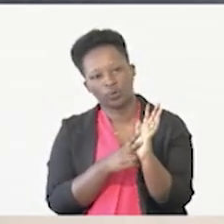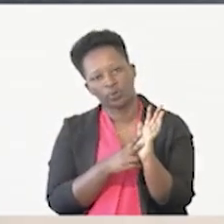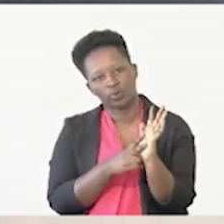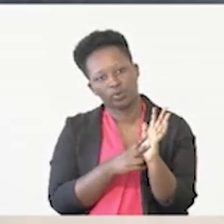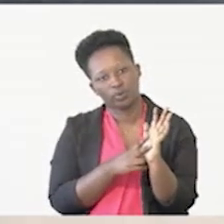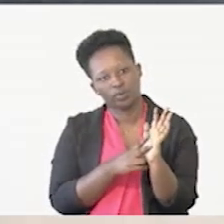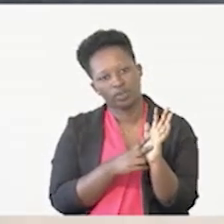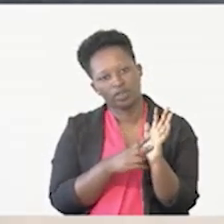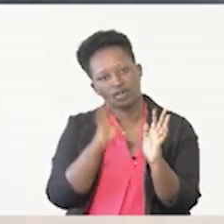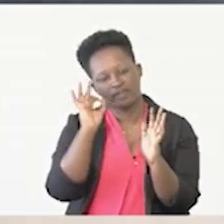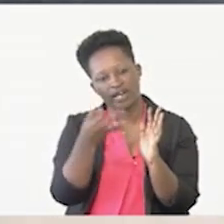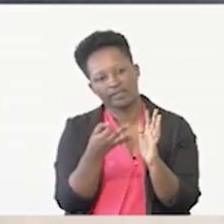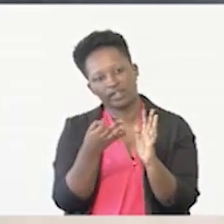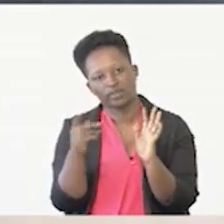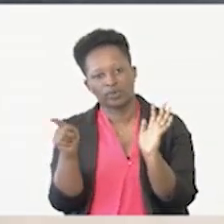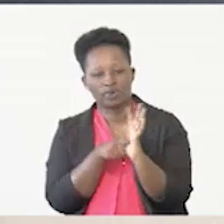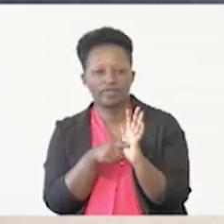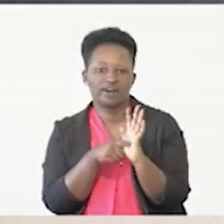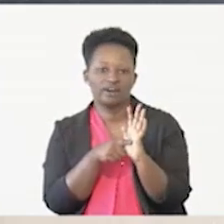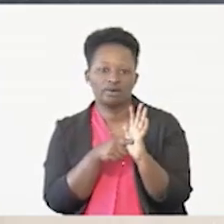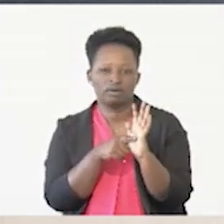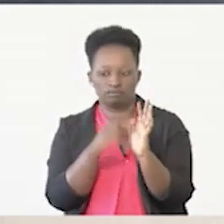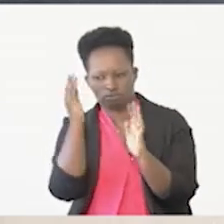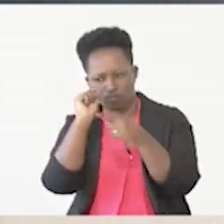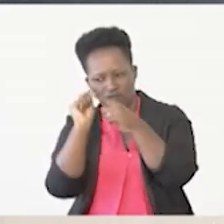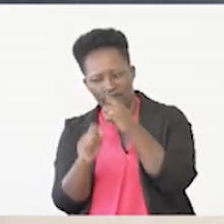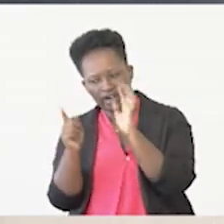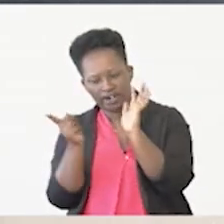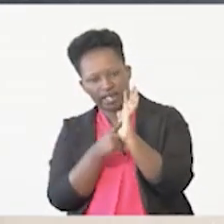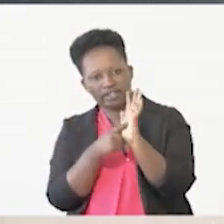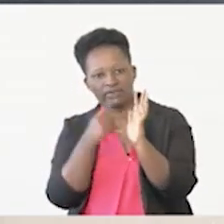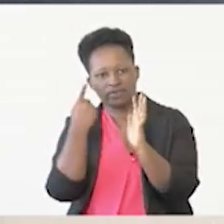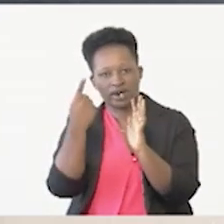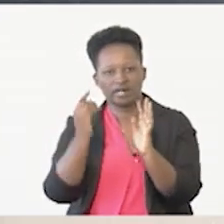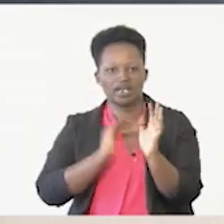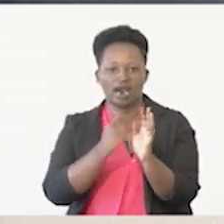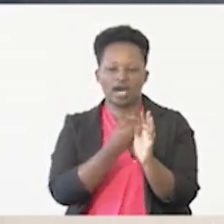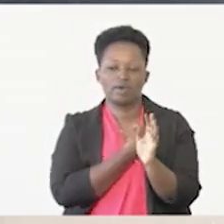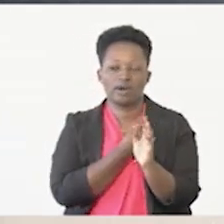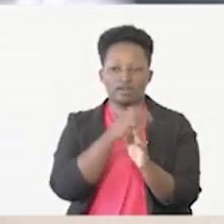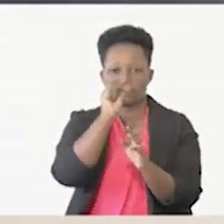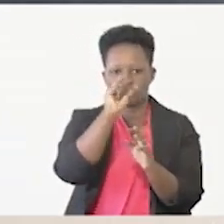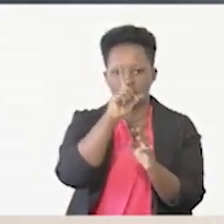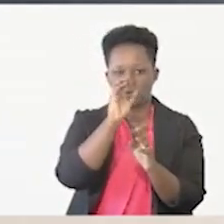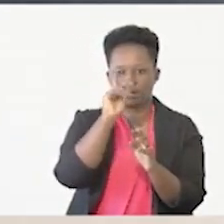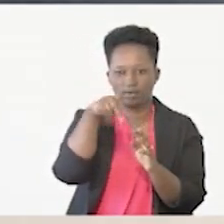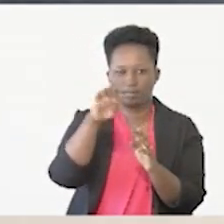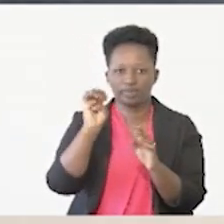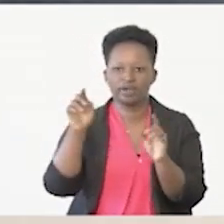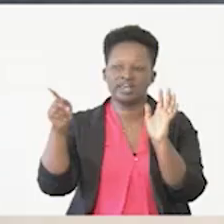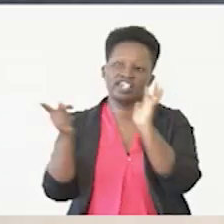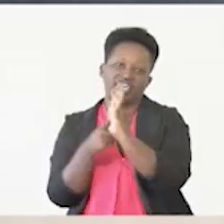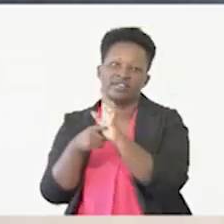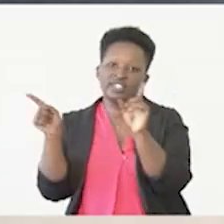have 500 here over negative 1. So our slope is negative. As you can see,